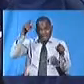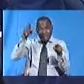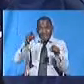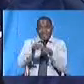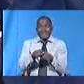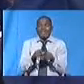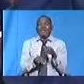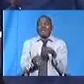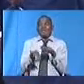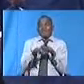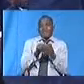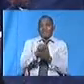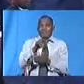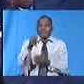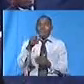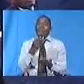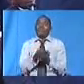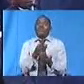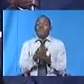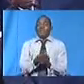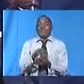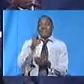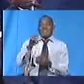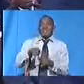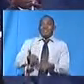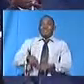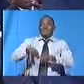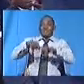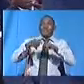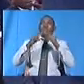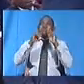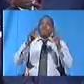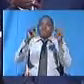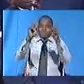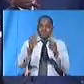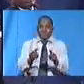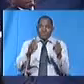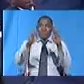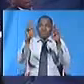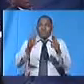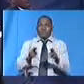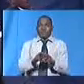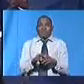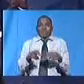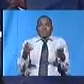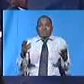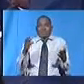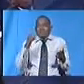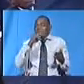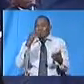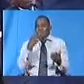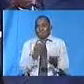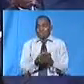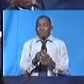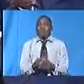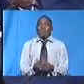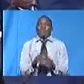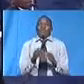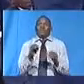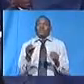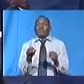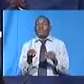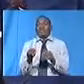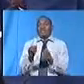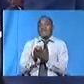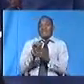were asking the Electoral Commission to suspend the declaration of the results of presidential election were unfounded. And that